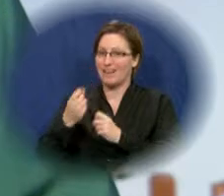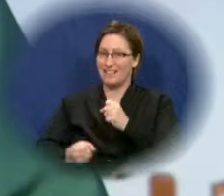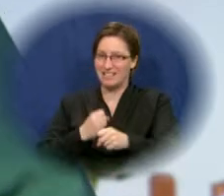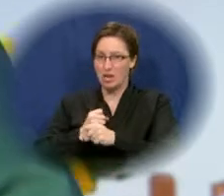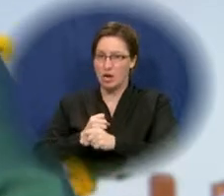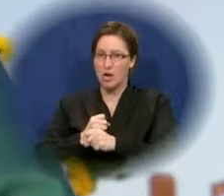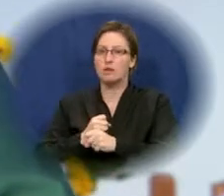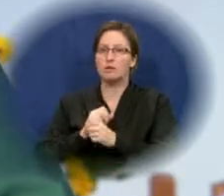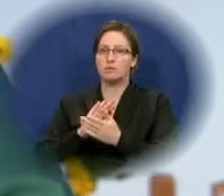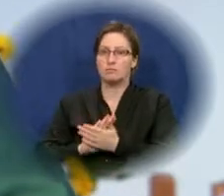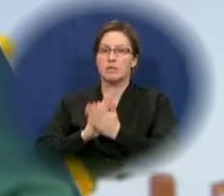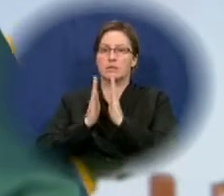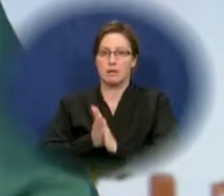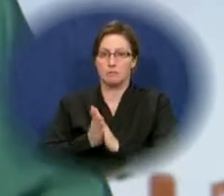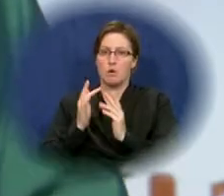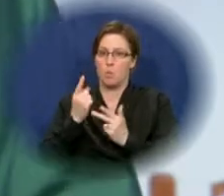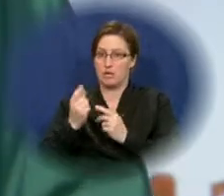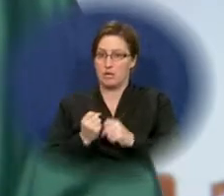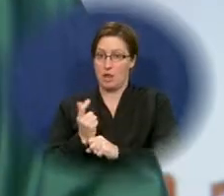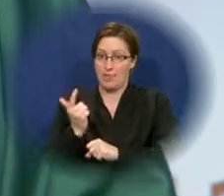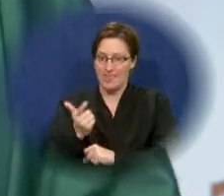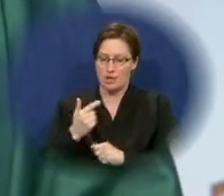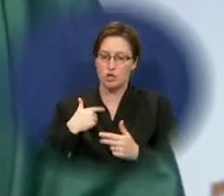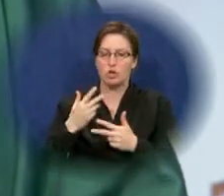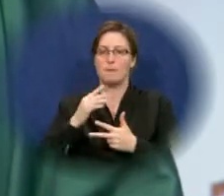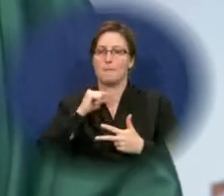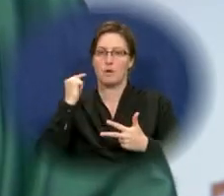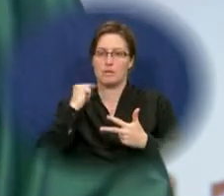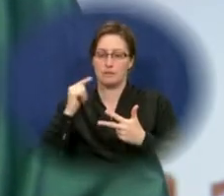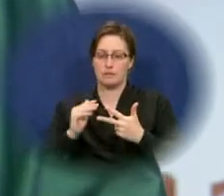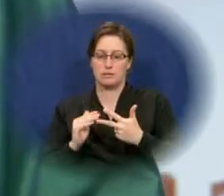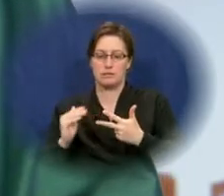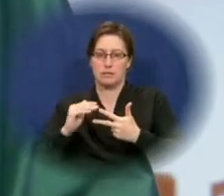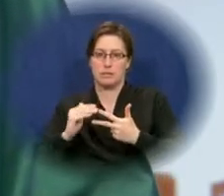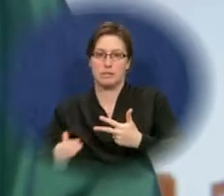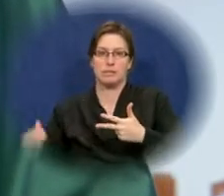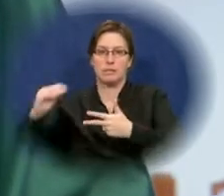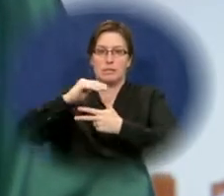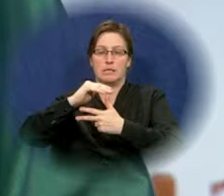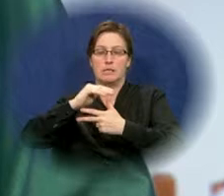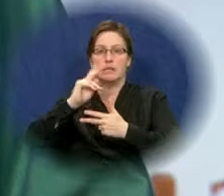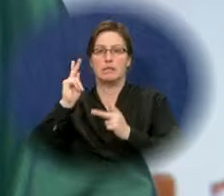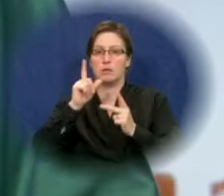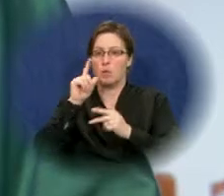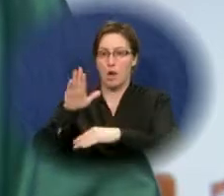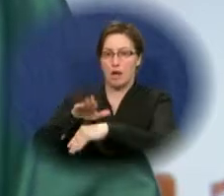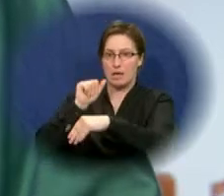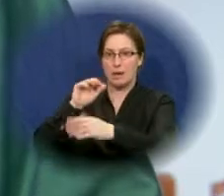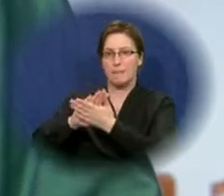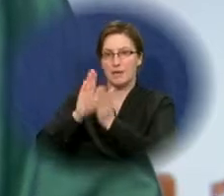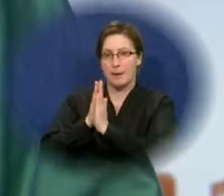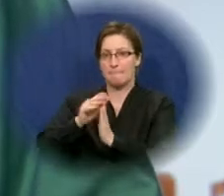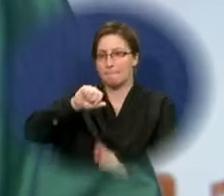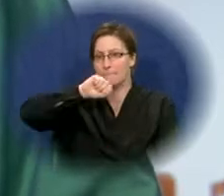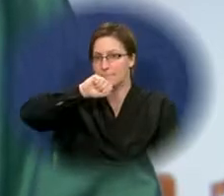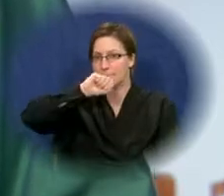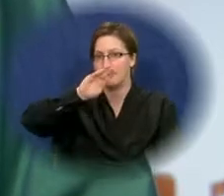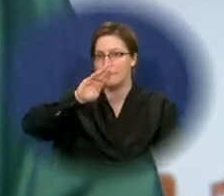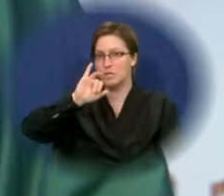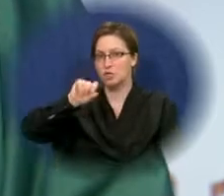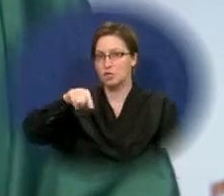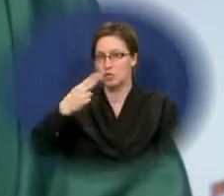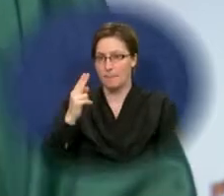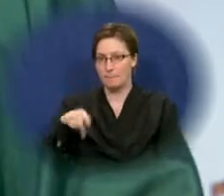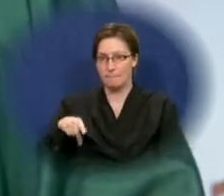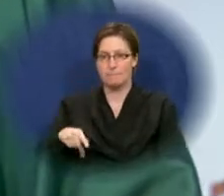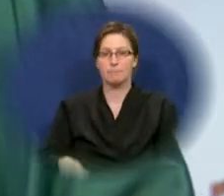being ordained to the priesthood. And the third level is those who are called and ordained to be bishops. Well,